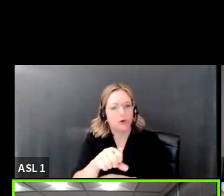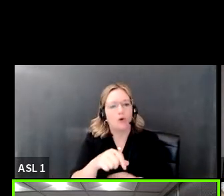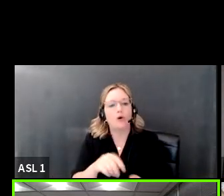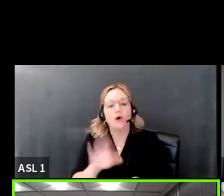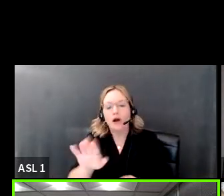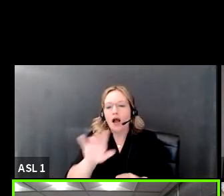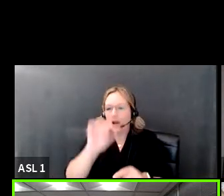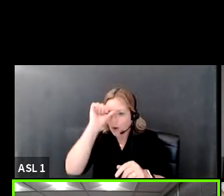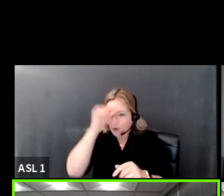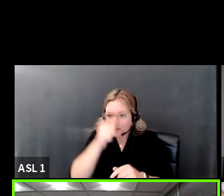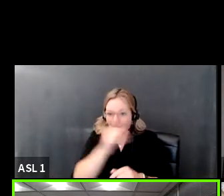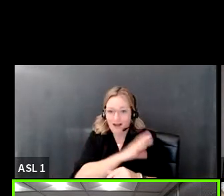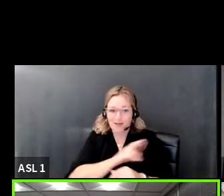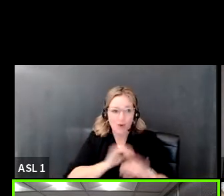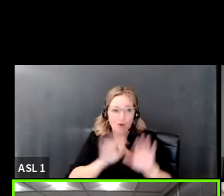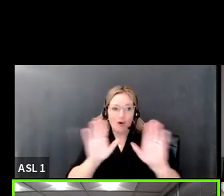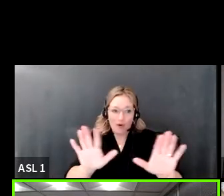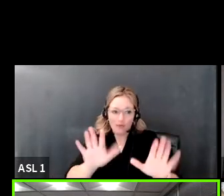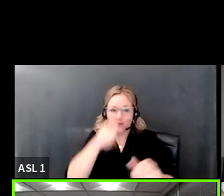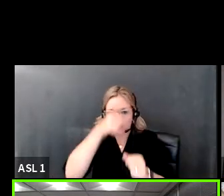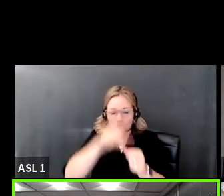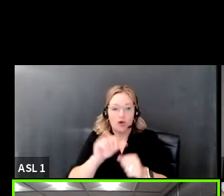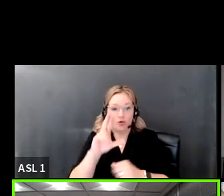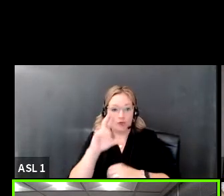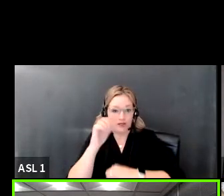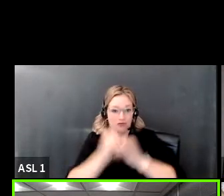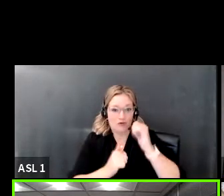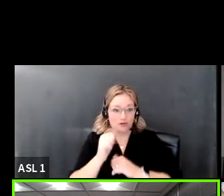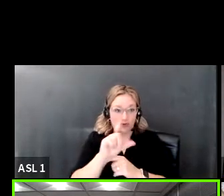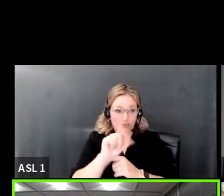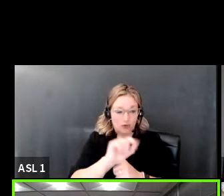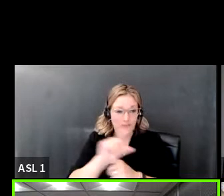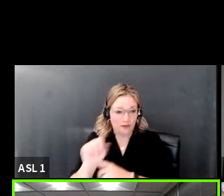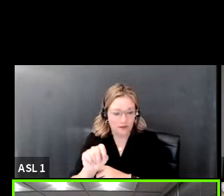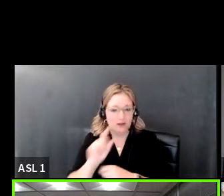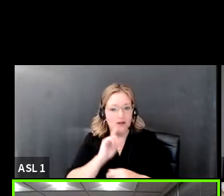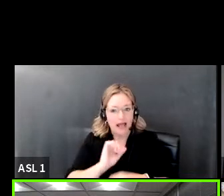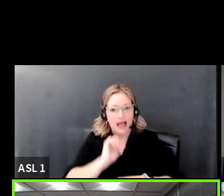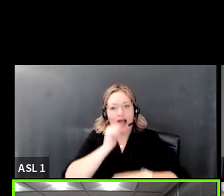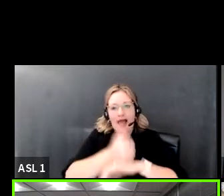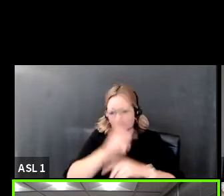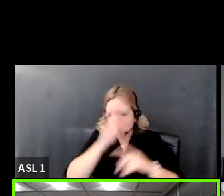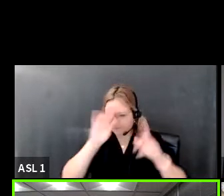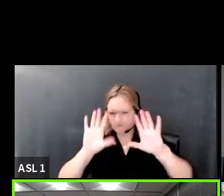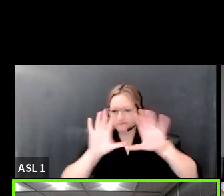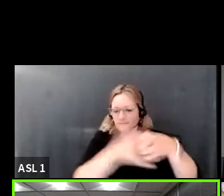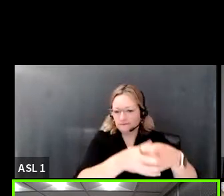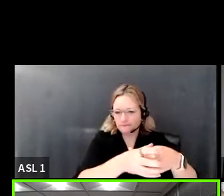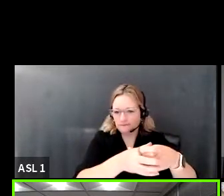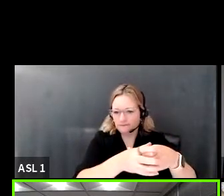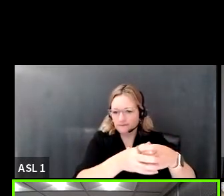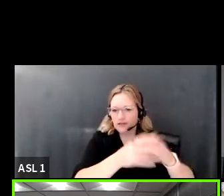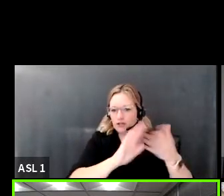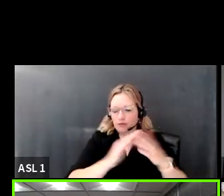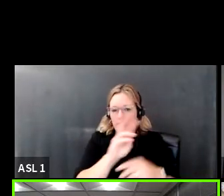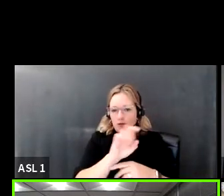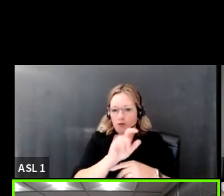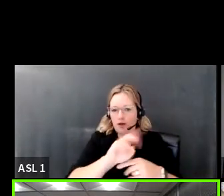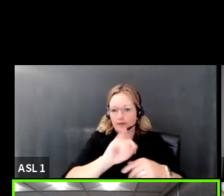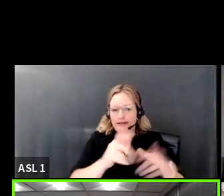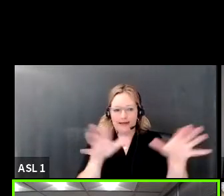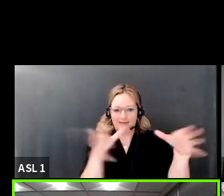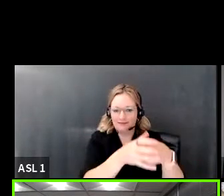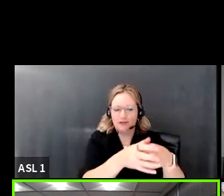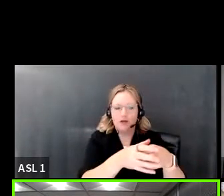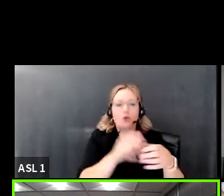restructuring that we did in 2020 included the creation of a community safety well-being directorate we're currently in the process of hiding the direct hiring the